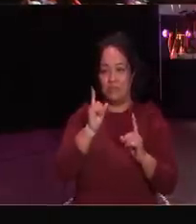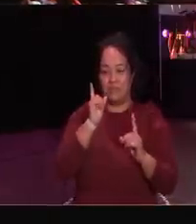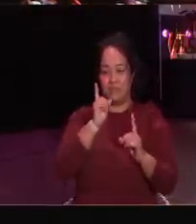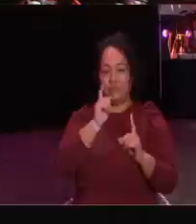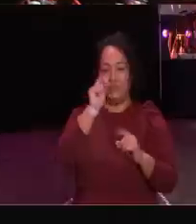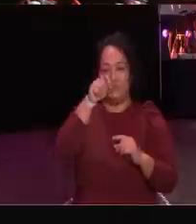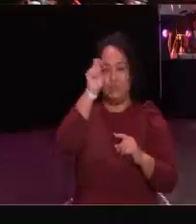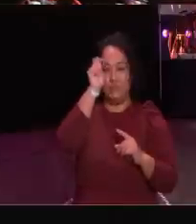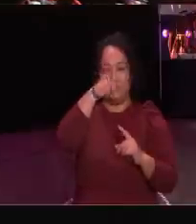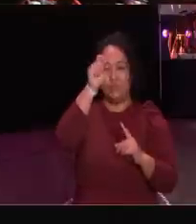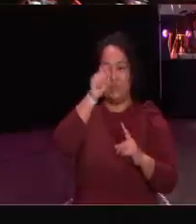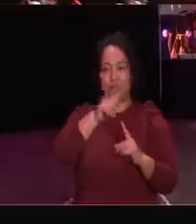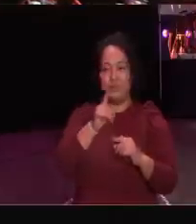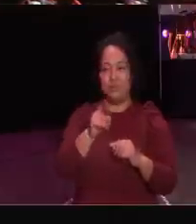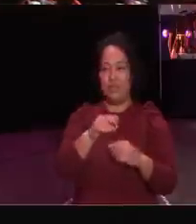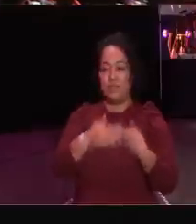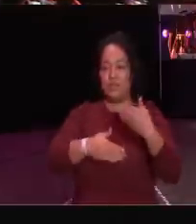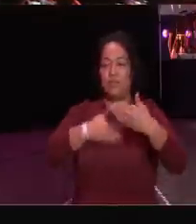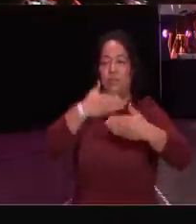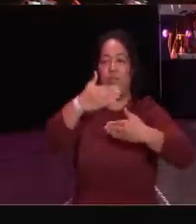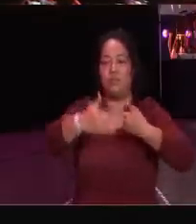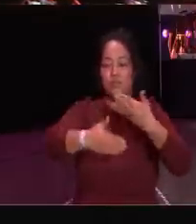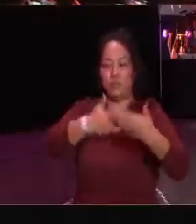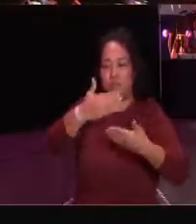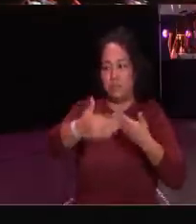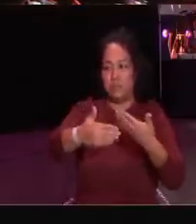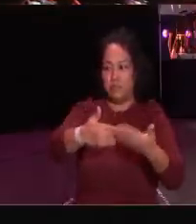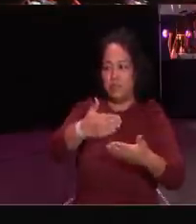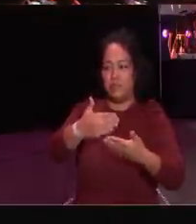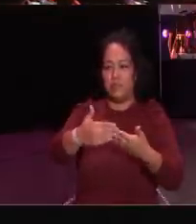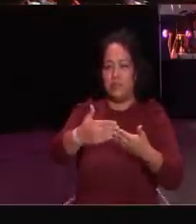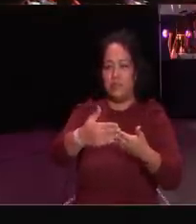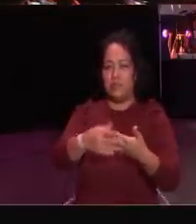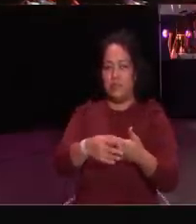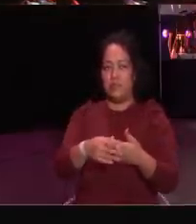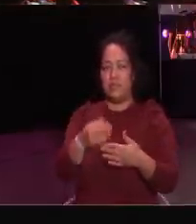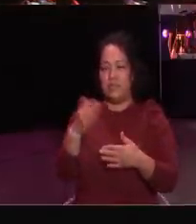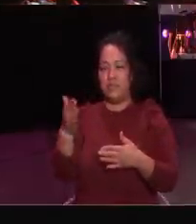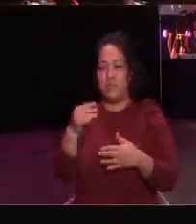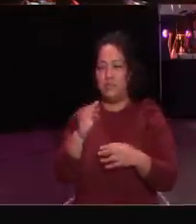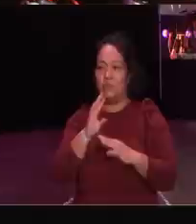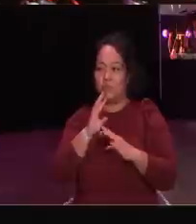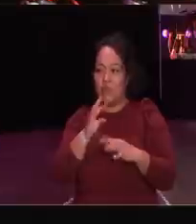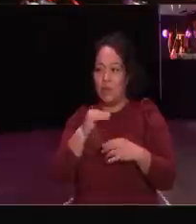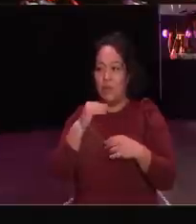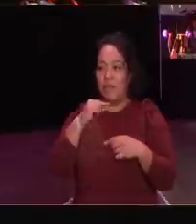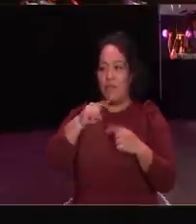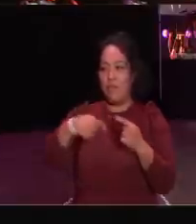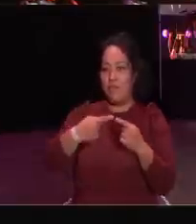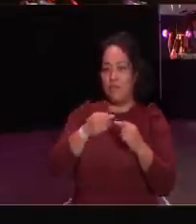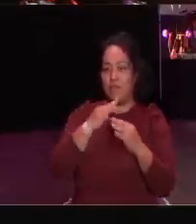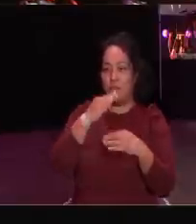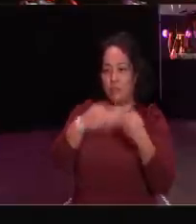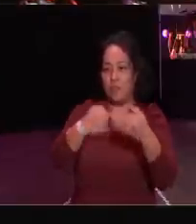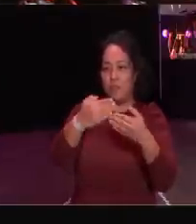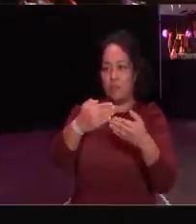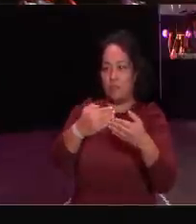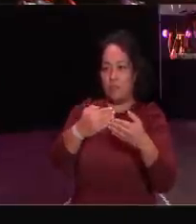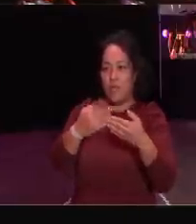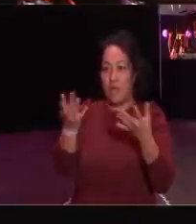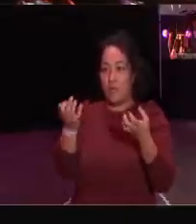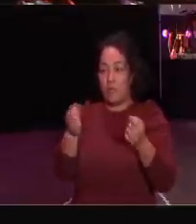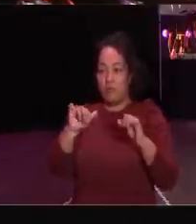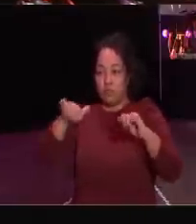Y alguien habló ayer acerca del proceso. And someone spoke about the process. Y quisiera desafiarlos. And I would like to challenge. I